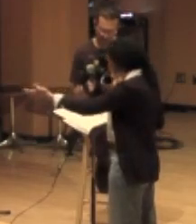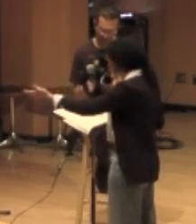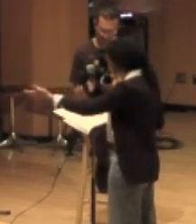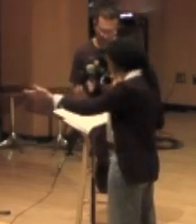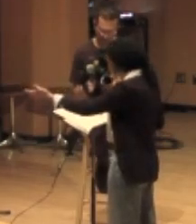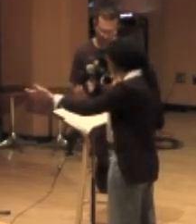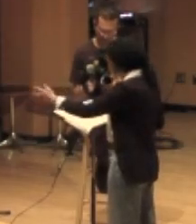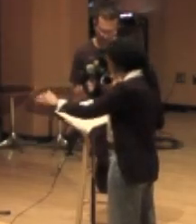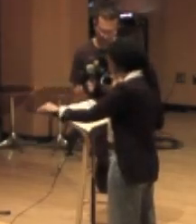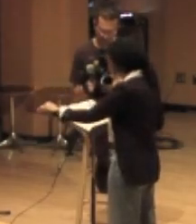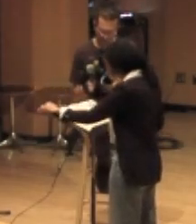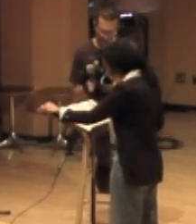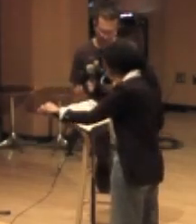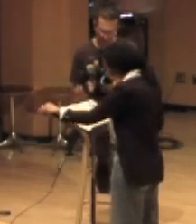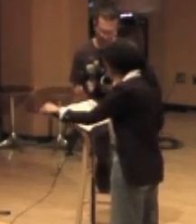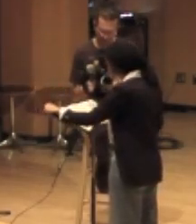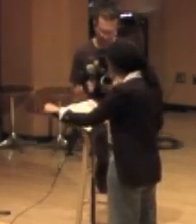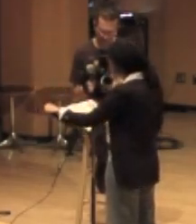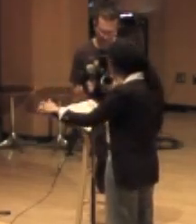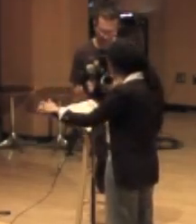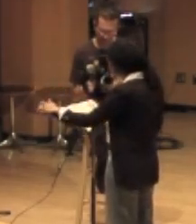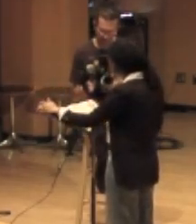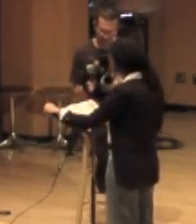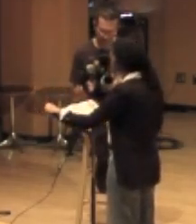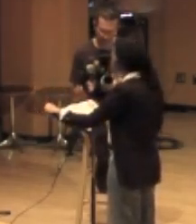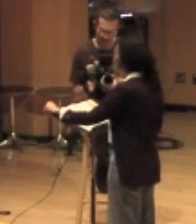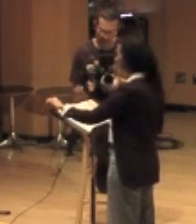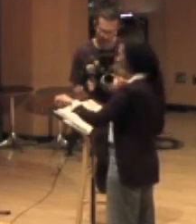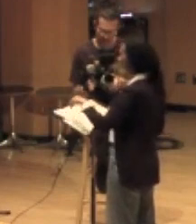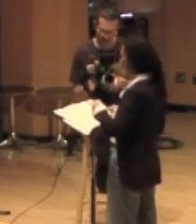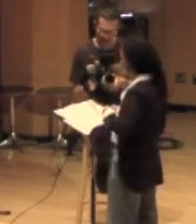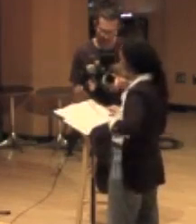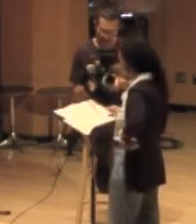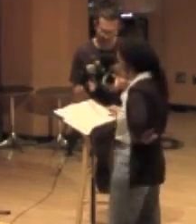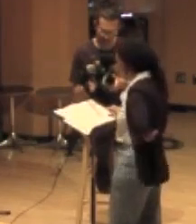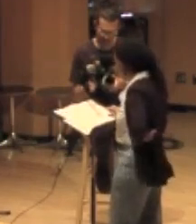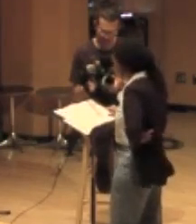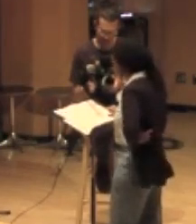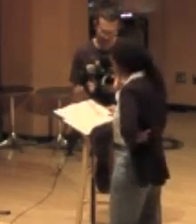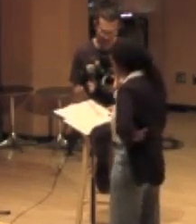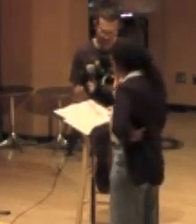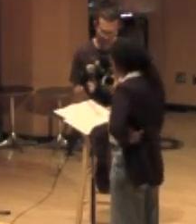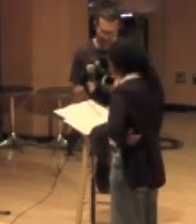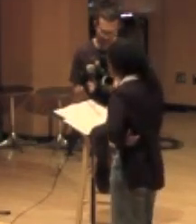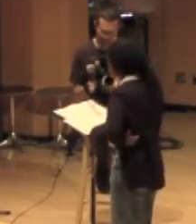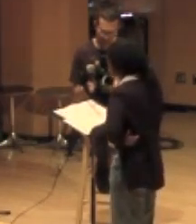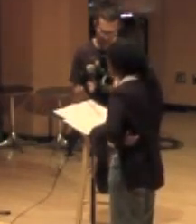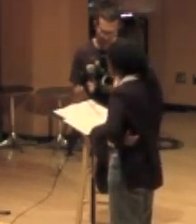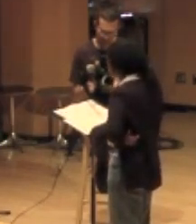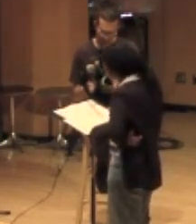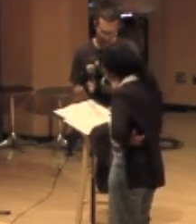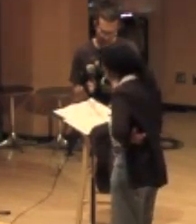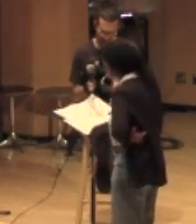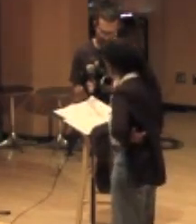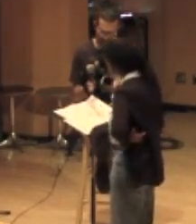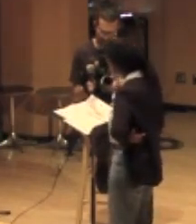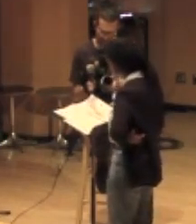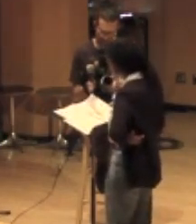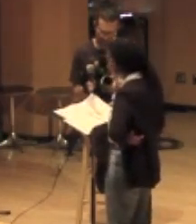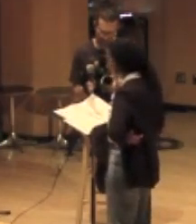look she points to the window and it's raining windy he better come back soon he's been so